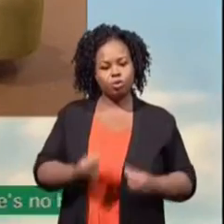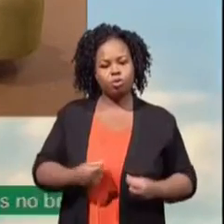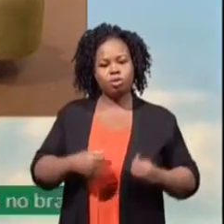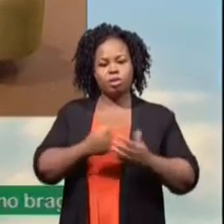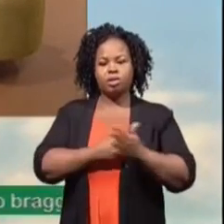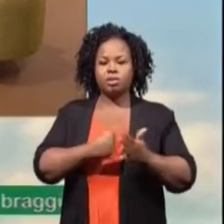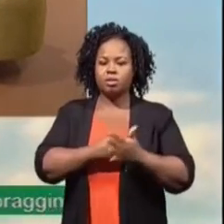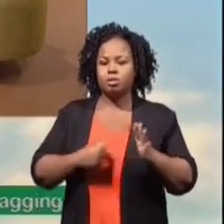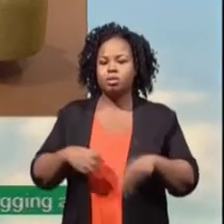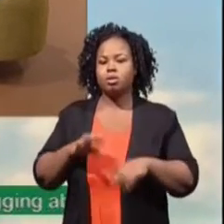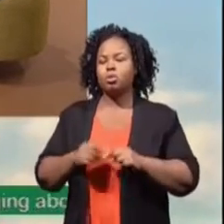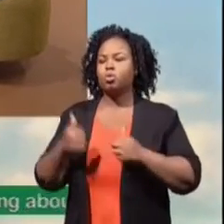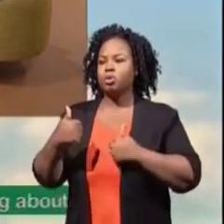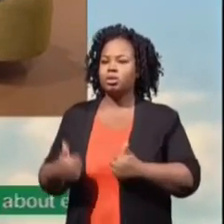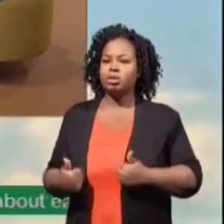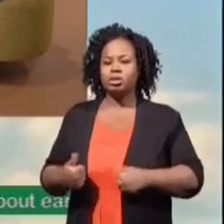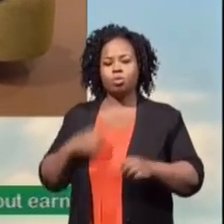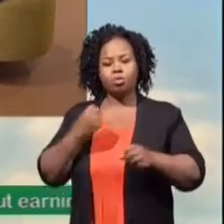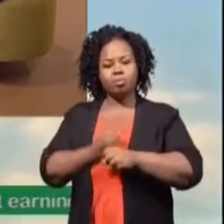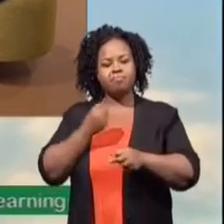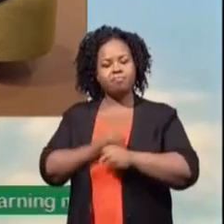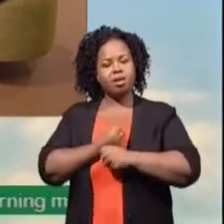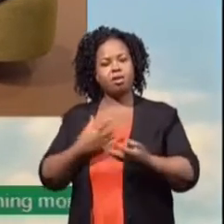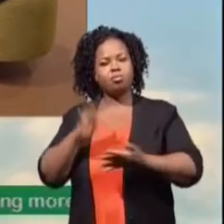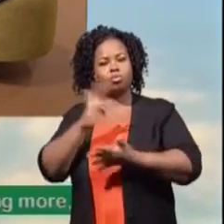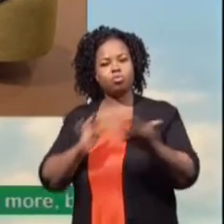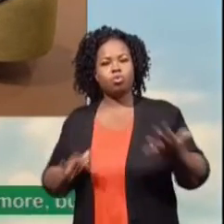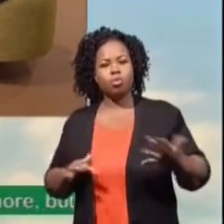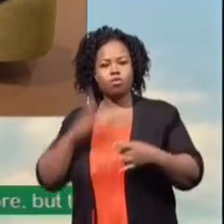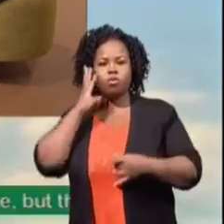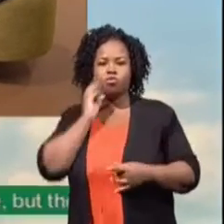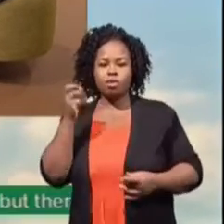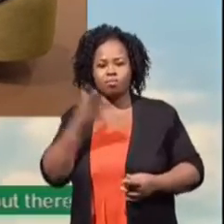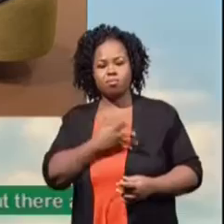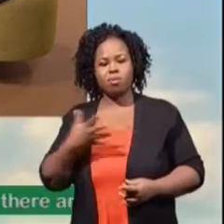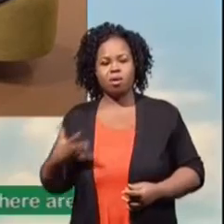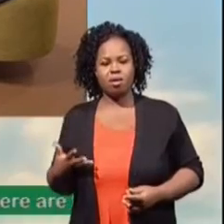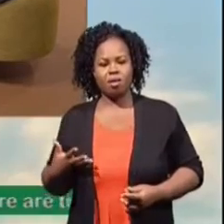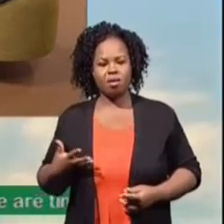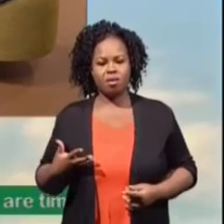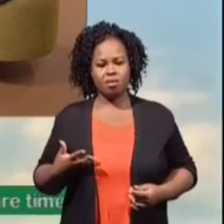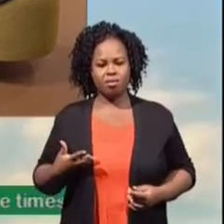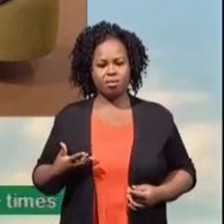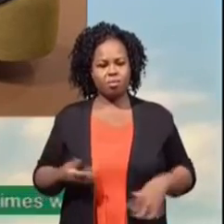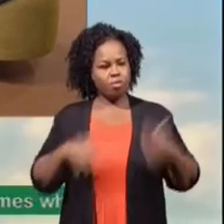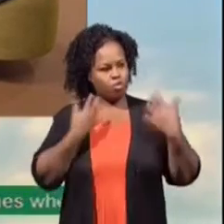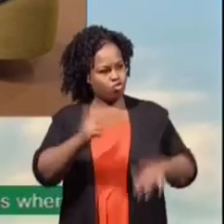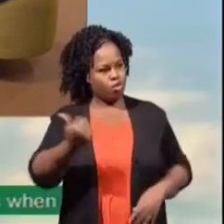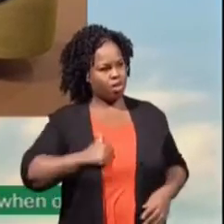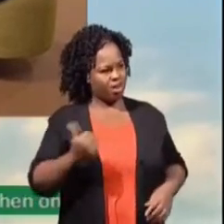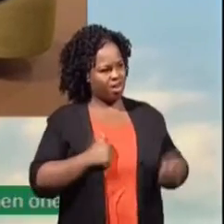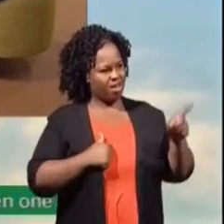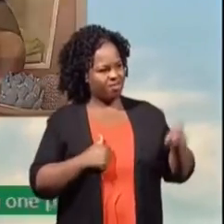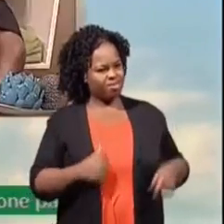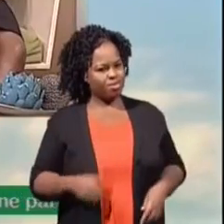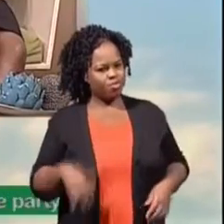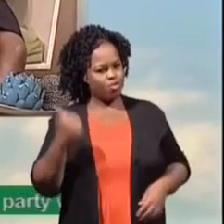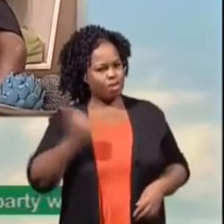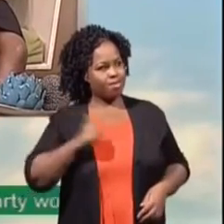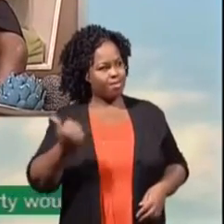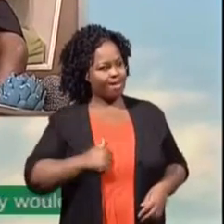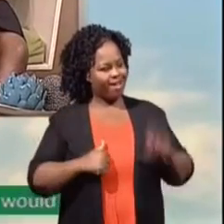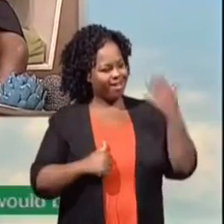and the oro crusher and the 5 liter sihlale phansi. So he would create and narrate the story of the grandmom. My goodness, if many jackpot as